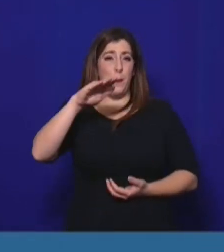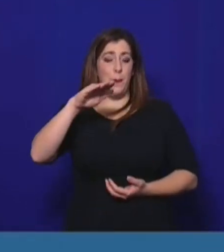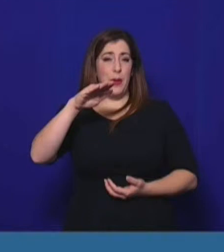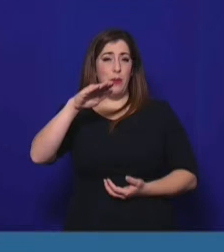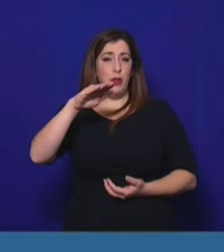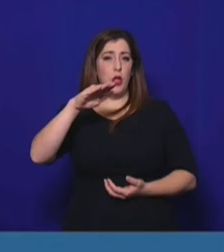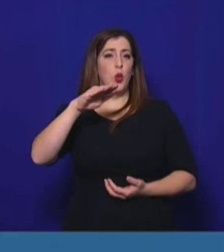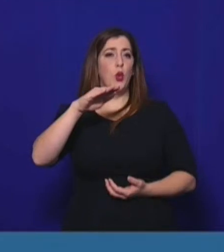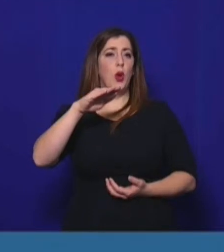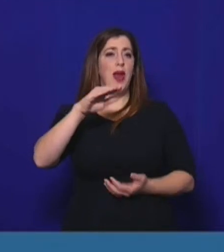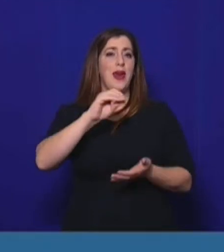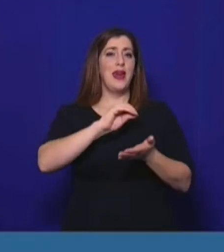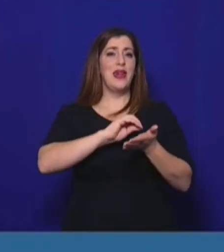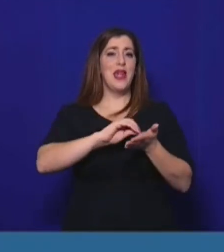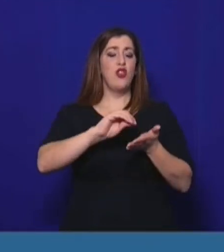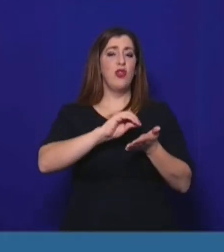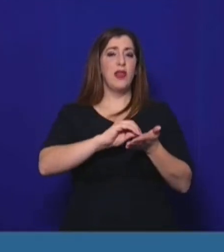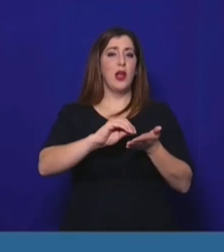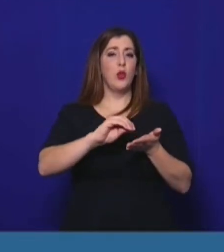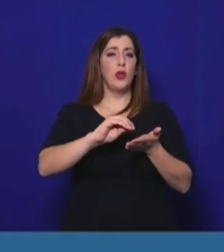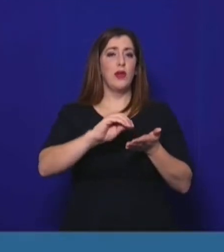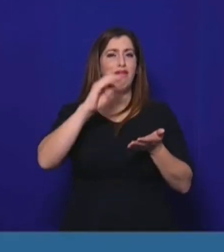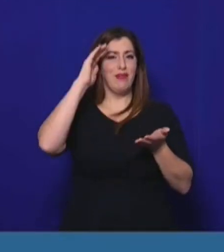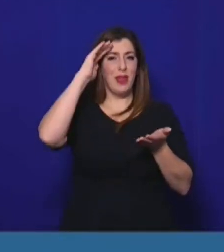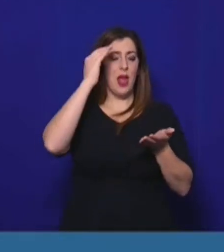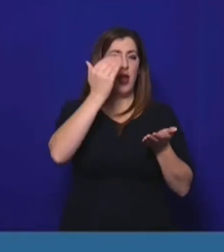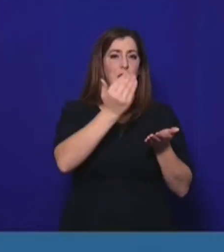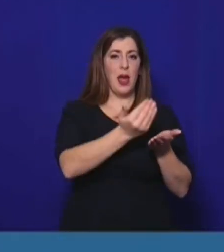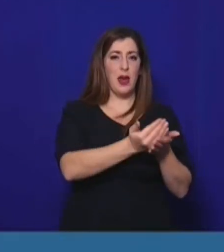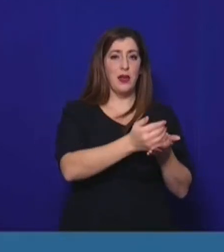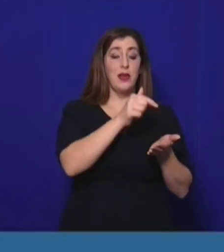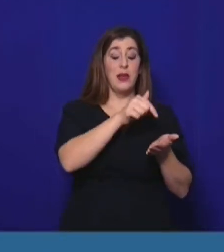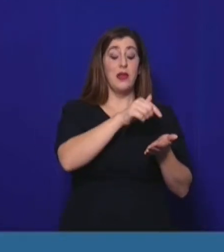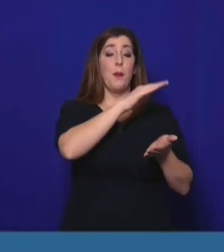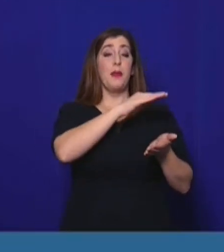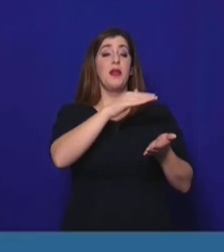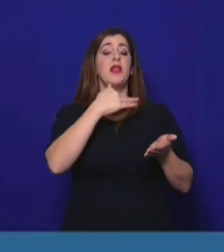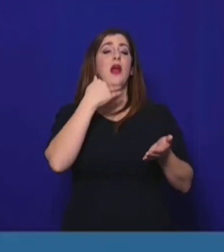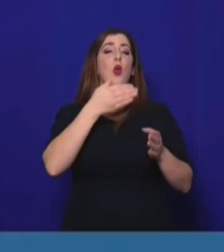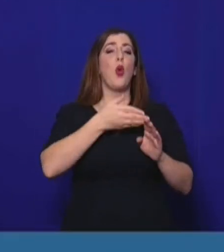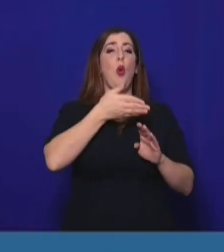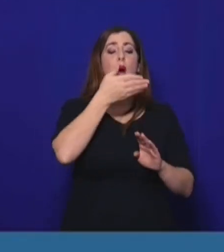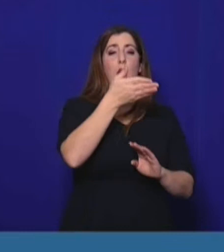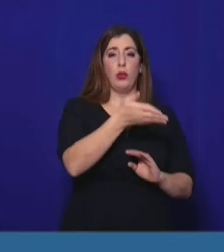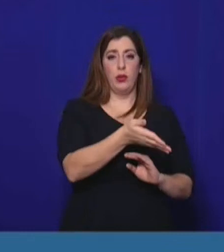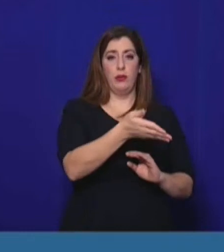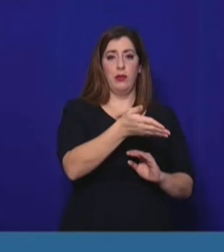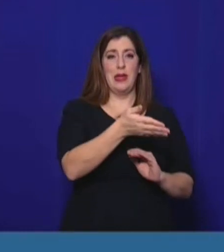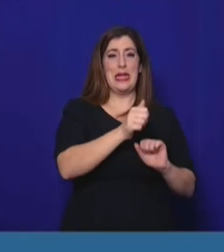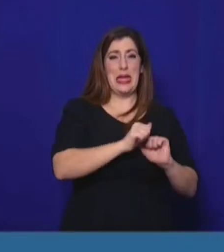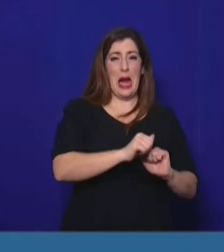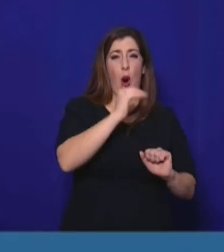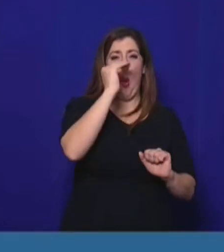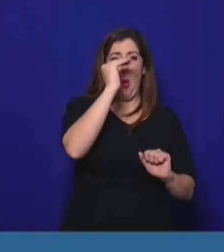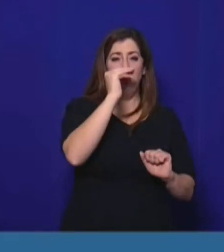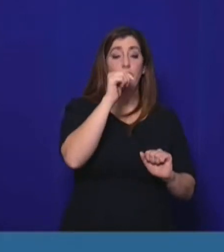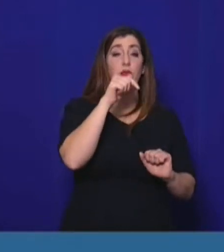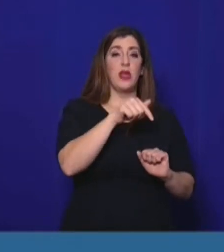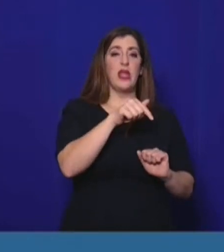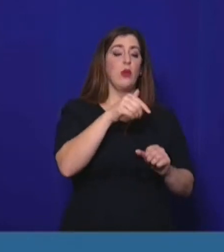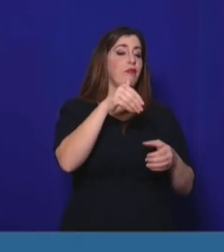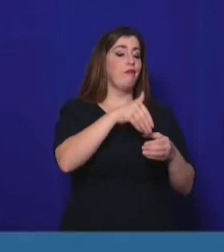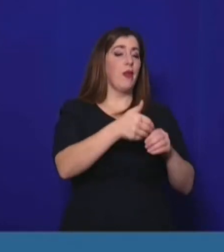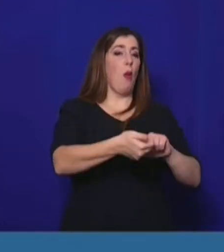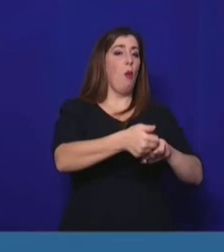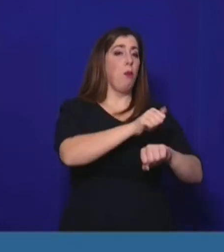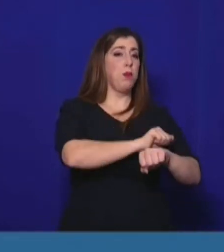so these are the homebound persons for medical reasons, they will not be receiving the appointment next week. However,